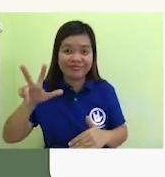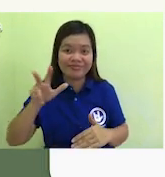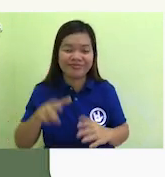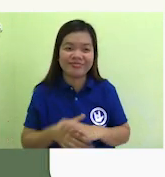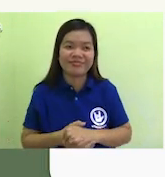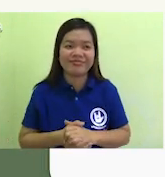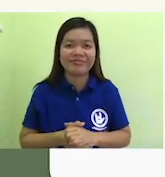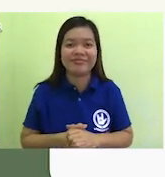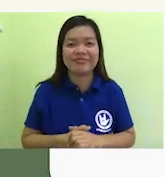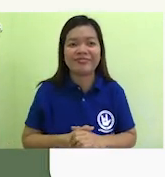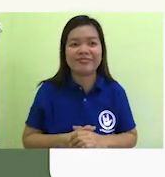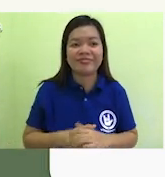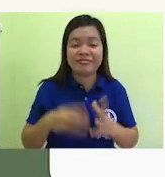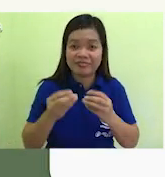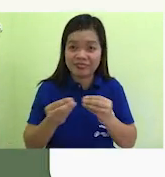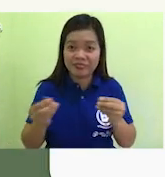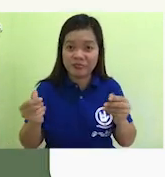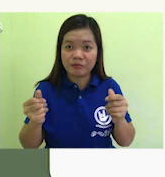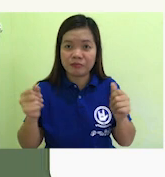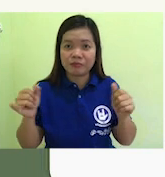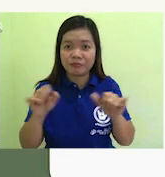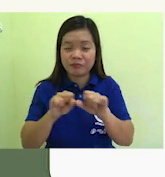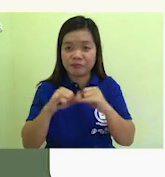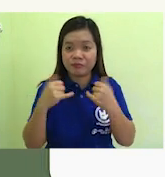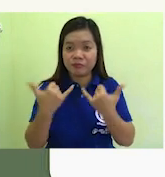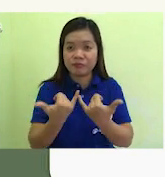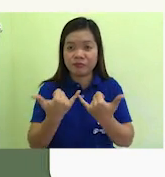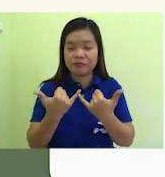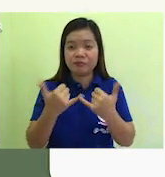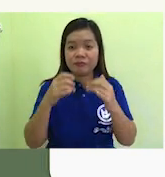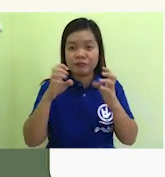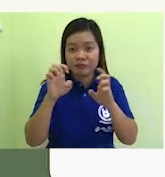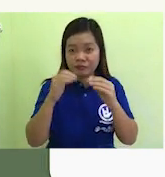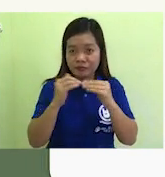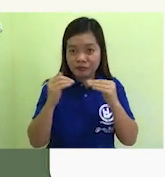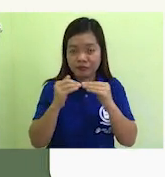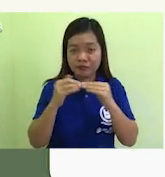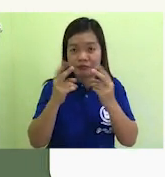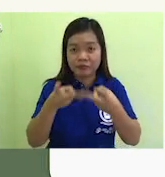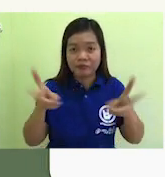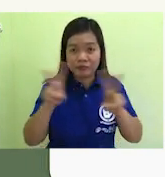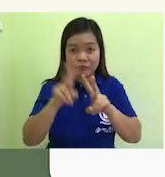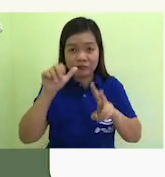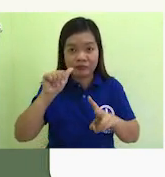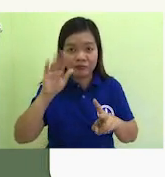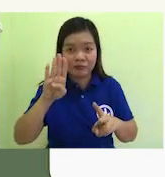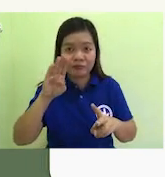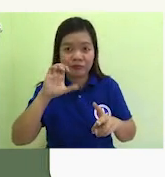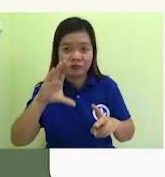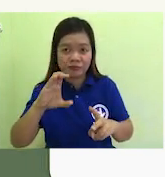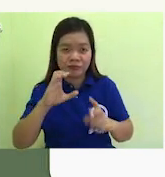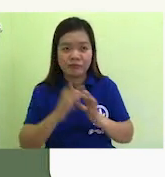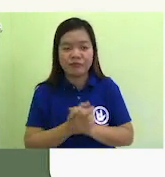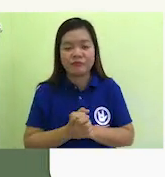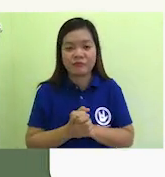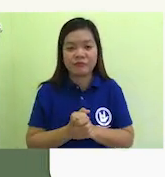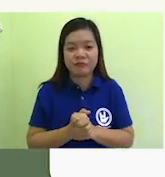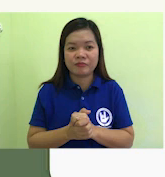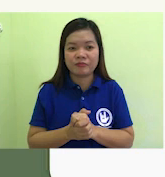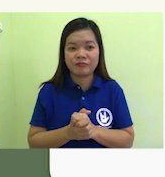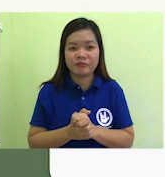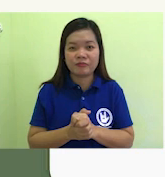Step 3. Solve the system of equations for the values of a, b, and